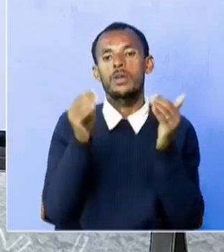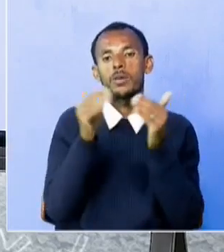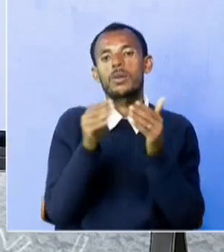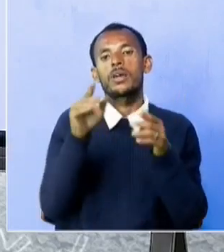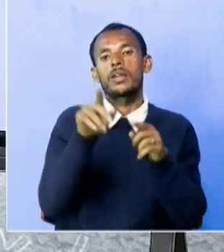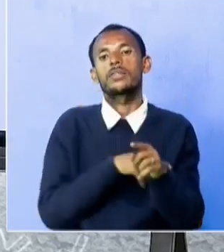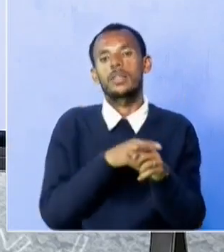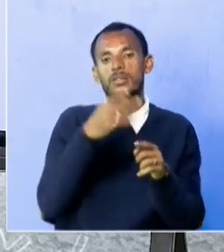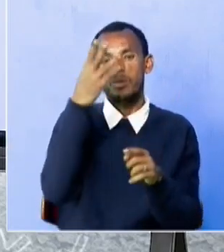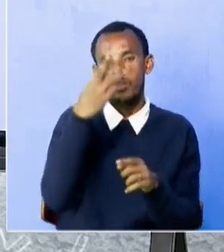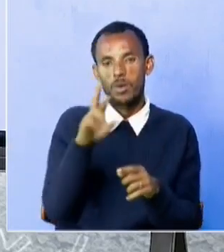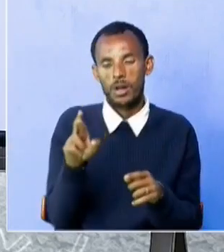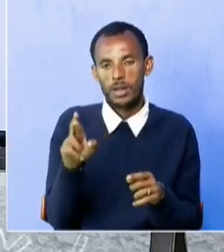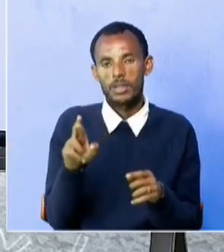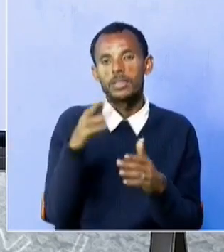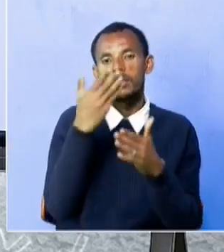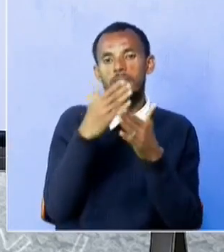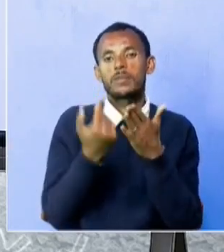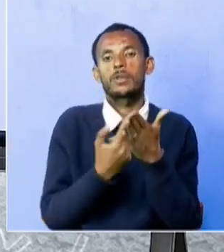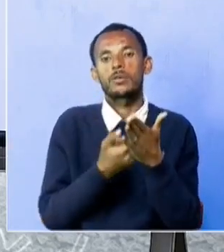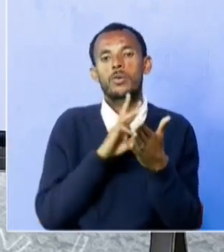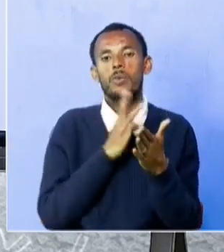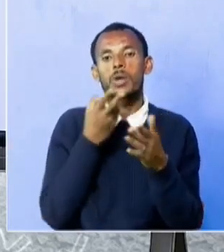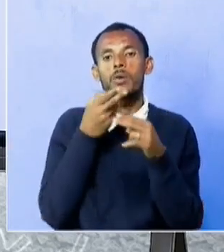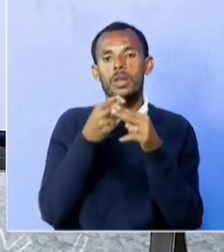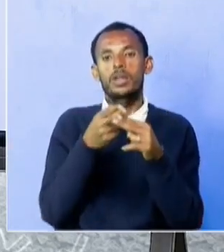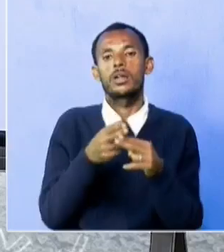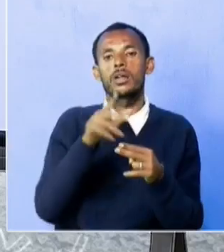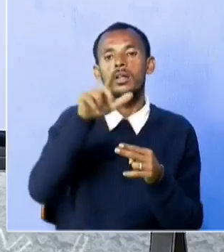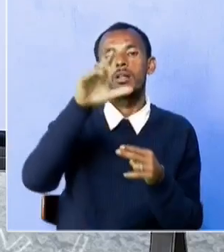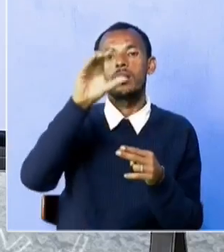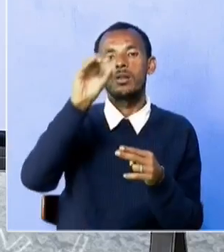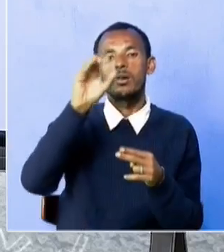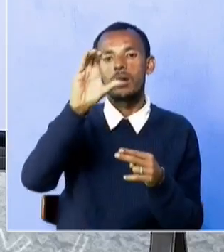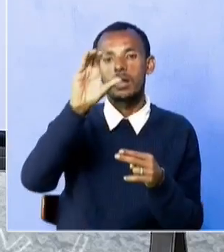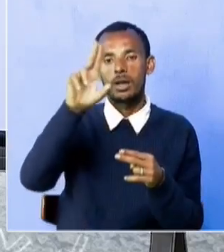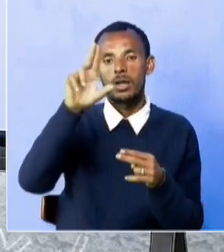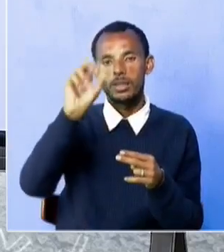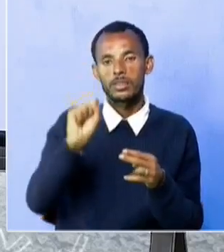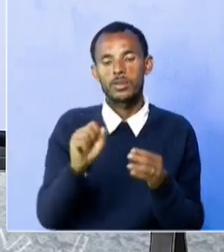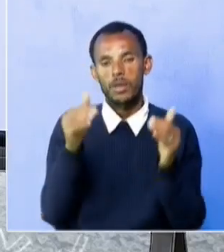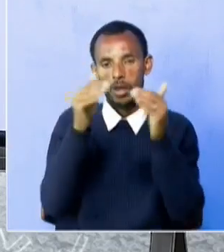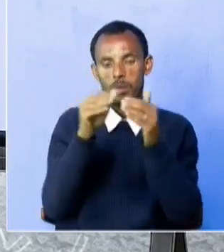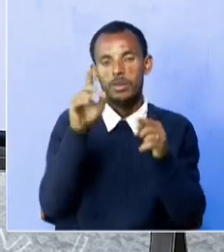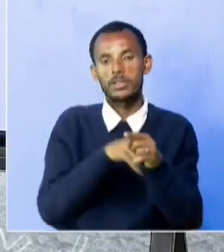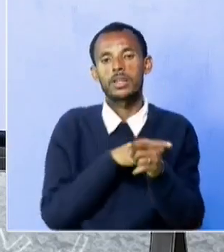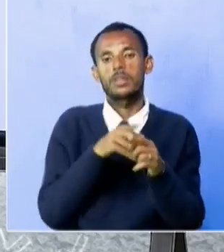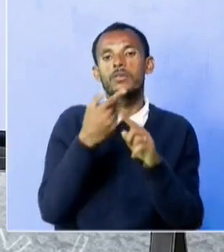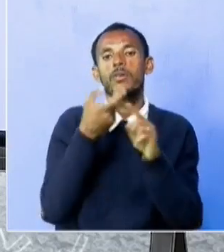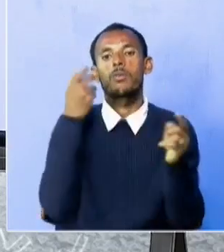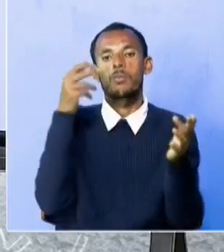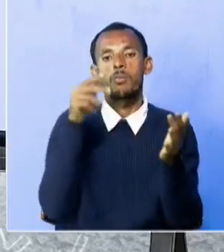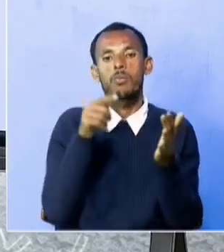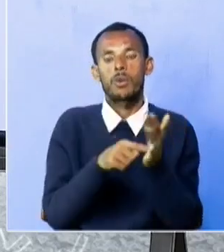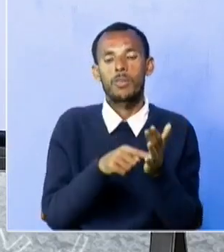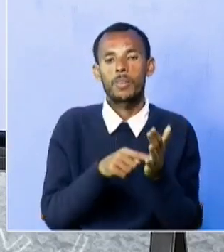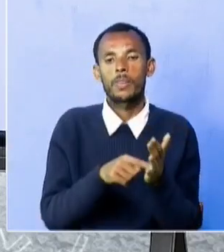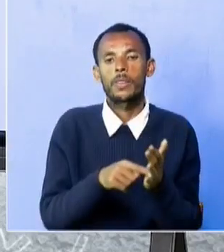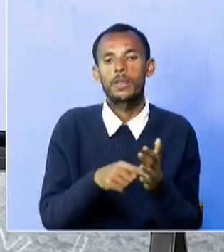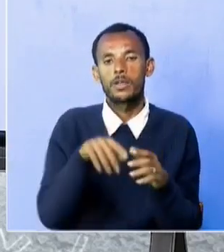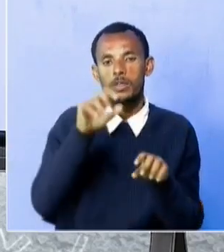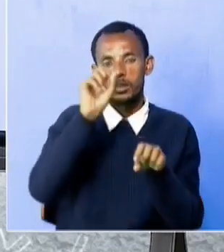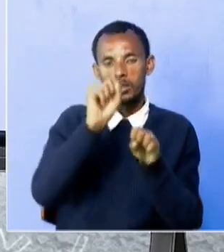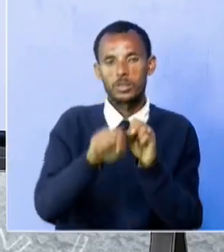point, or sometimes we call it a locus of points which are equidistant from a certain fixed point. Okay,